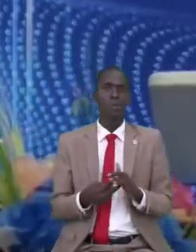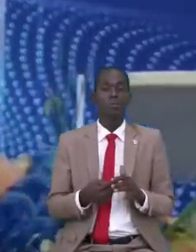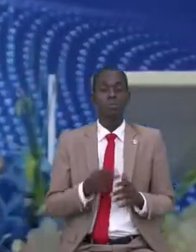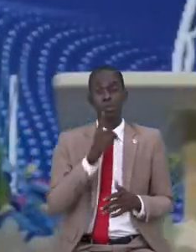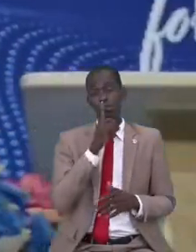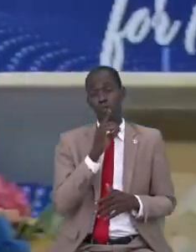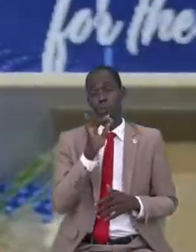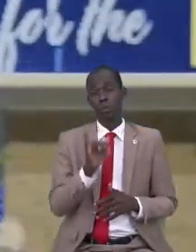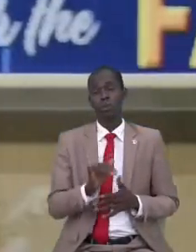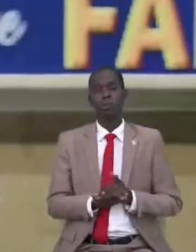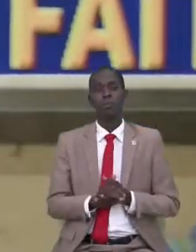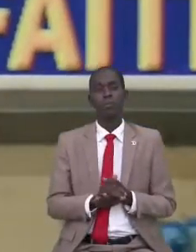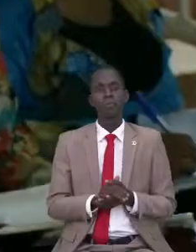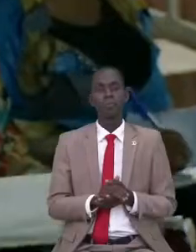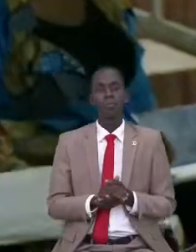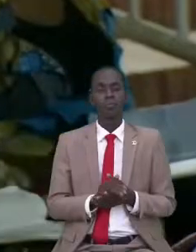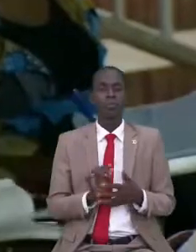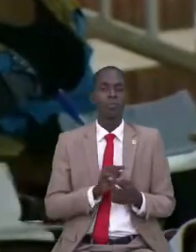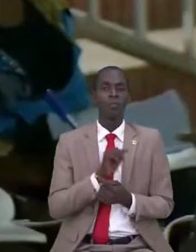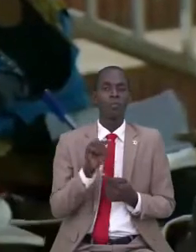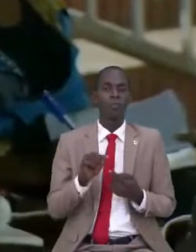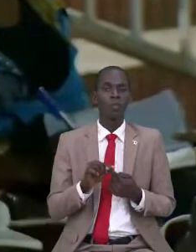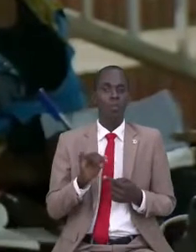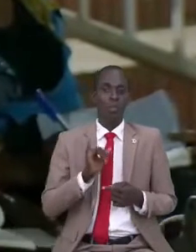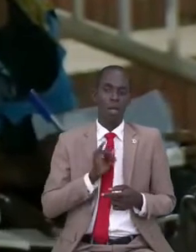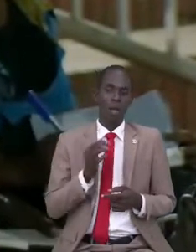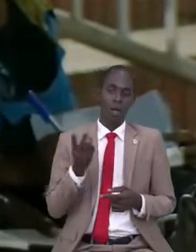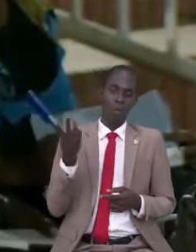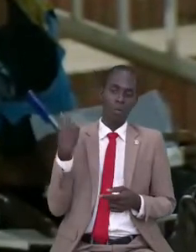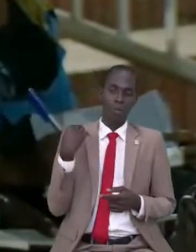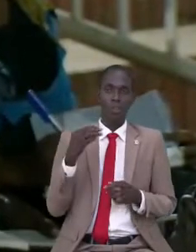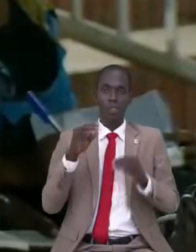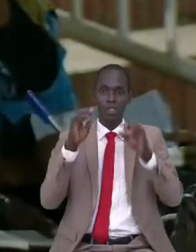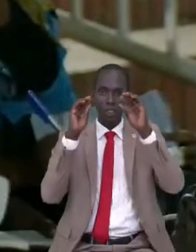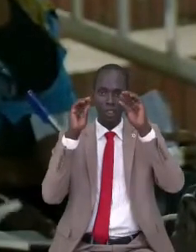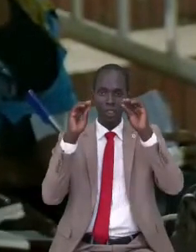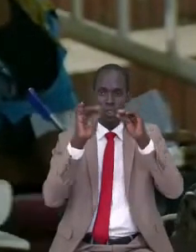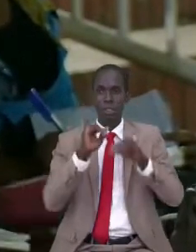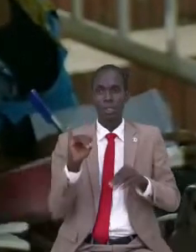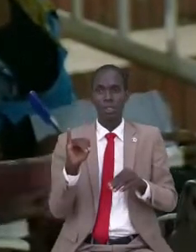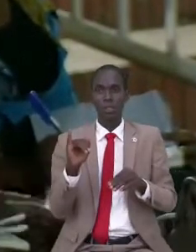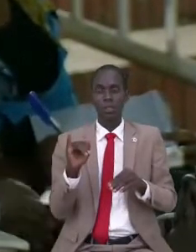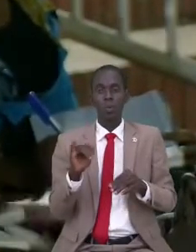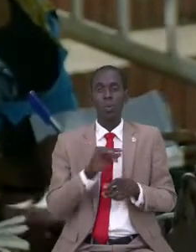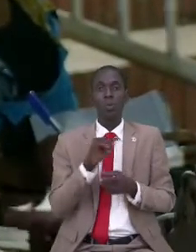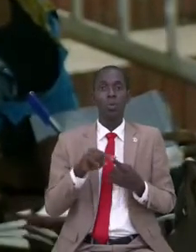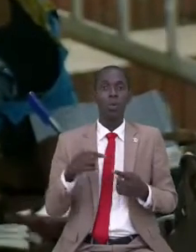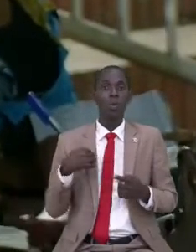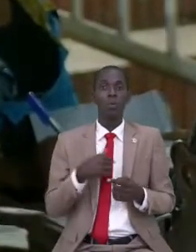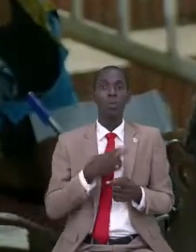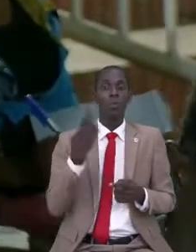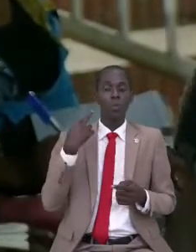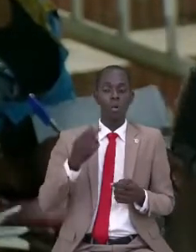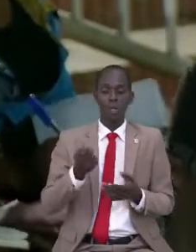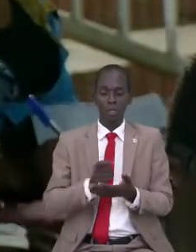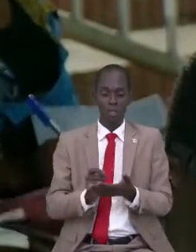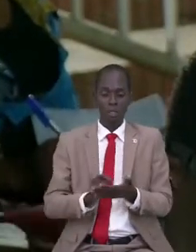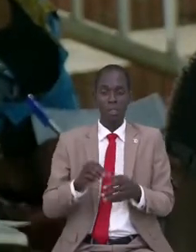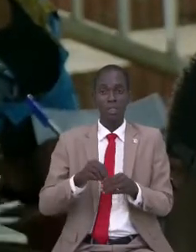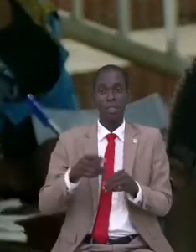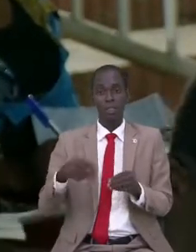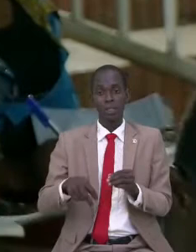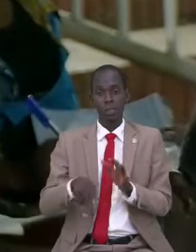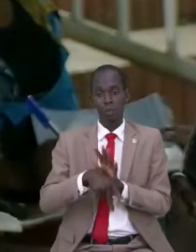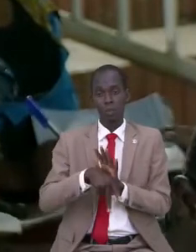Actually, when I was teaching, when we were writing at the primary school,